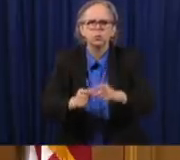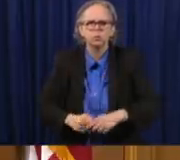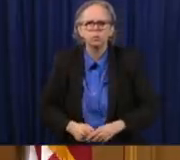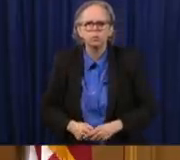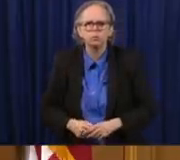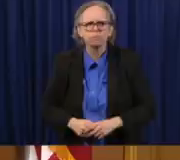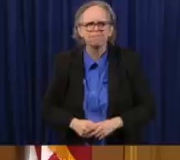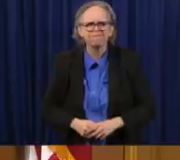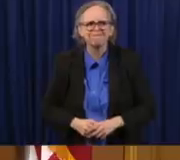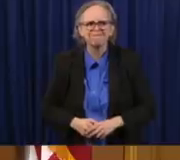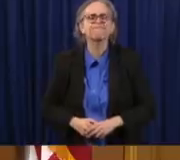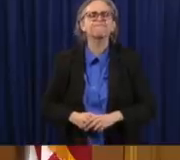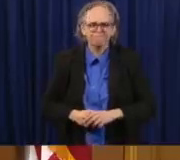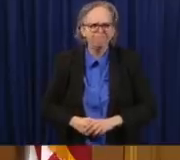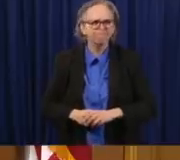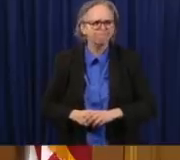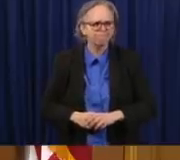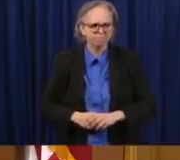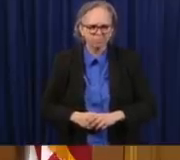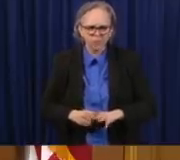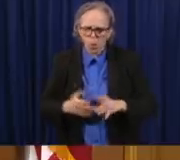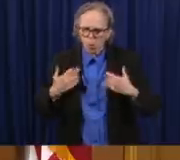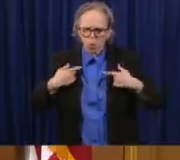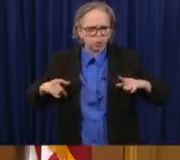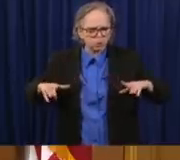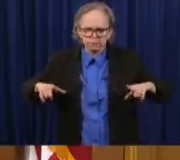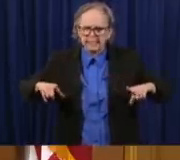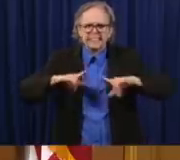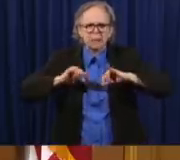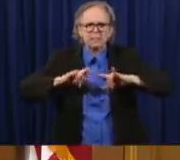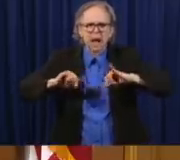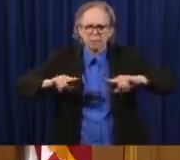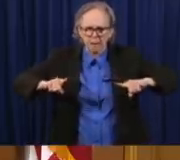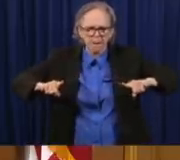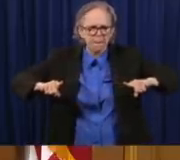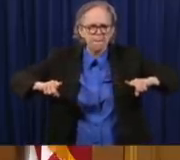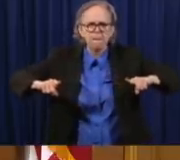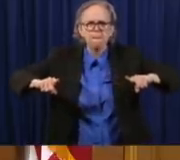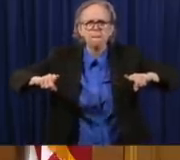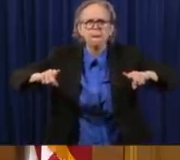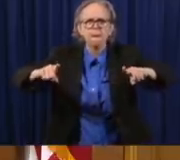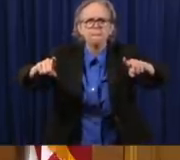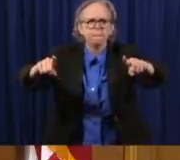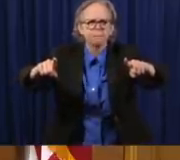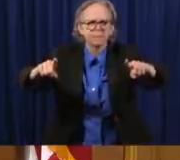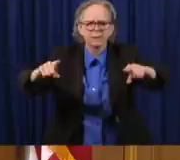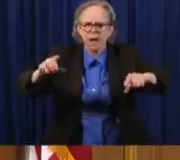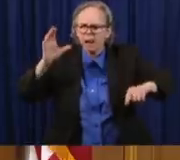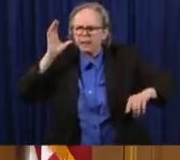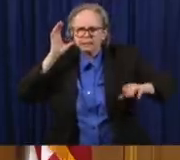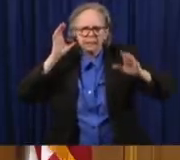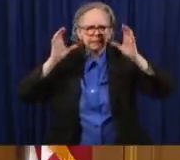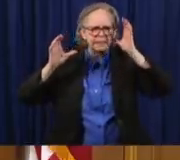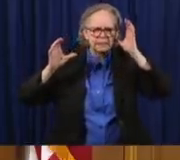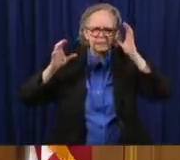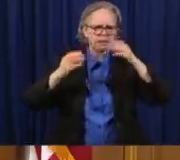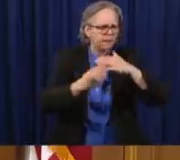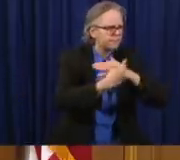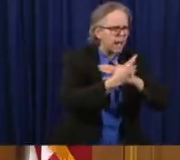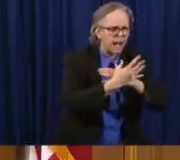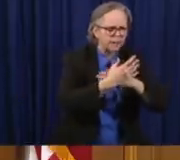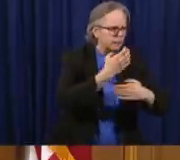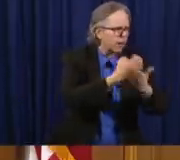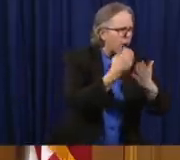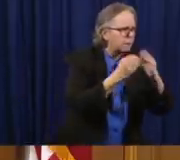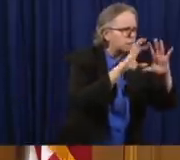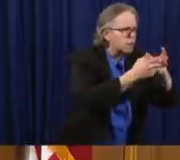of these every single day. We will take the best advice that we can find as we do it. But those